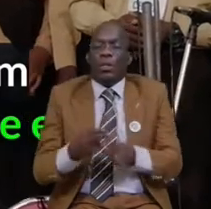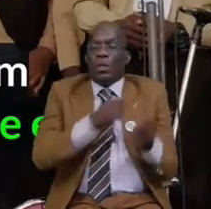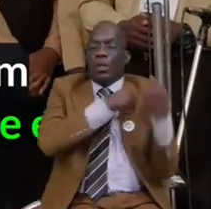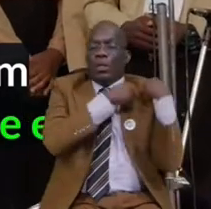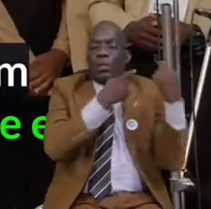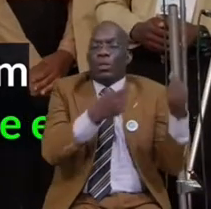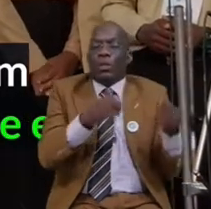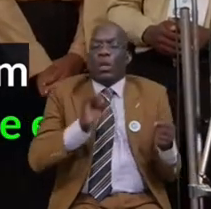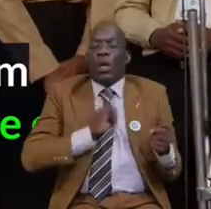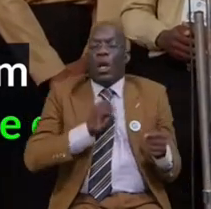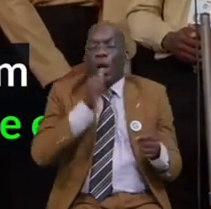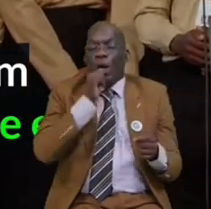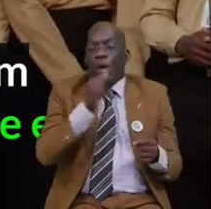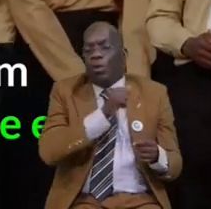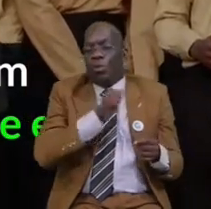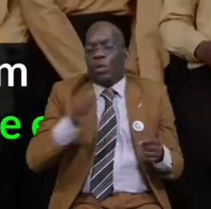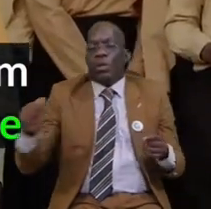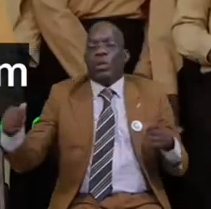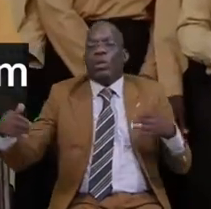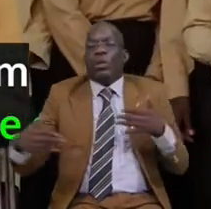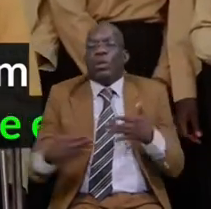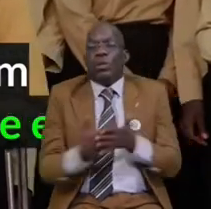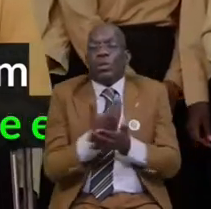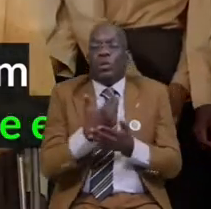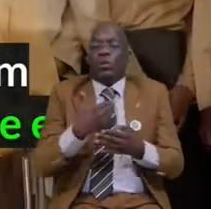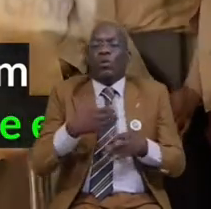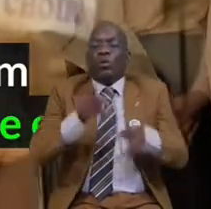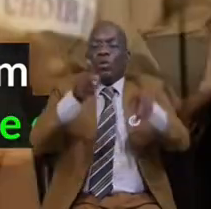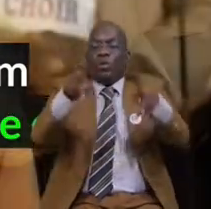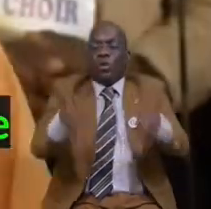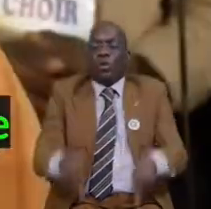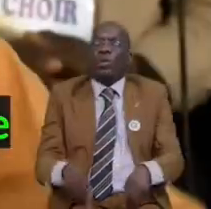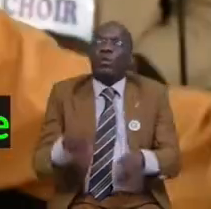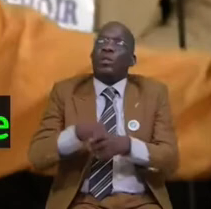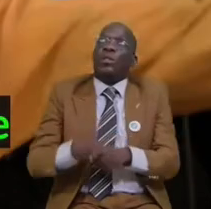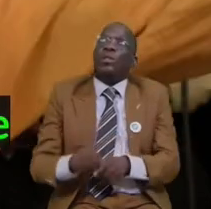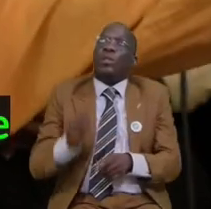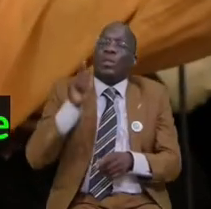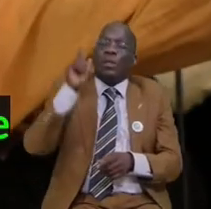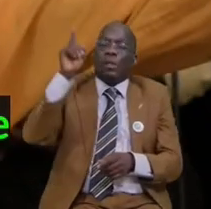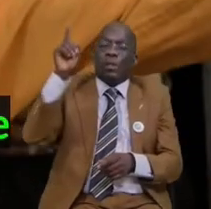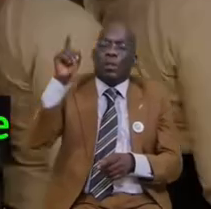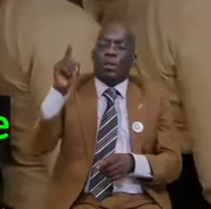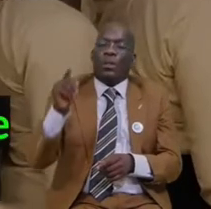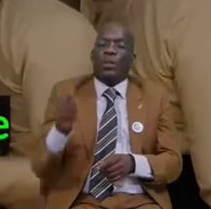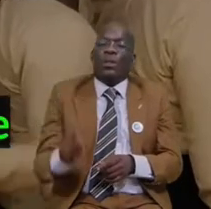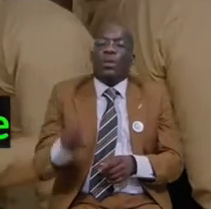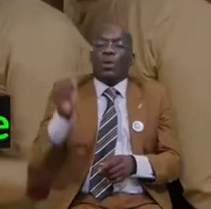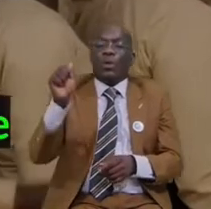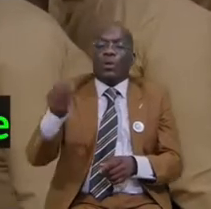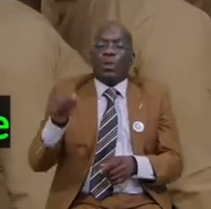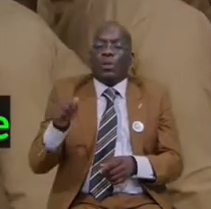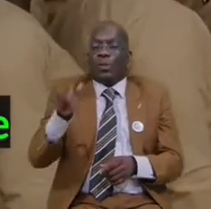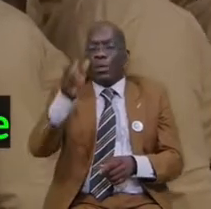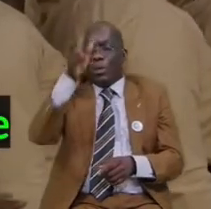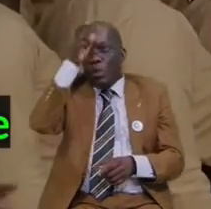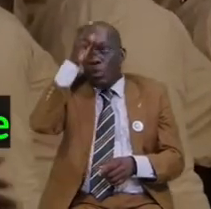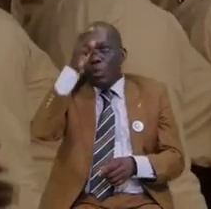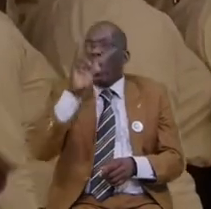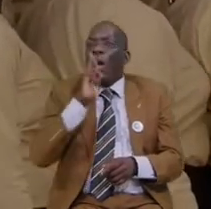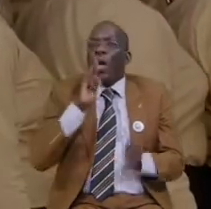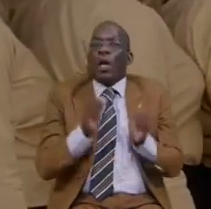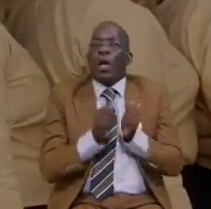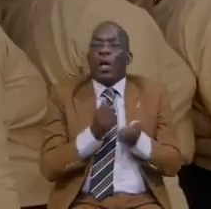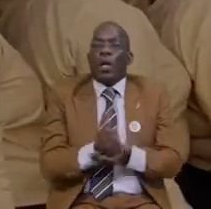a new creature in him. Oh yes,